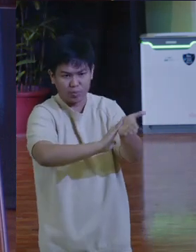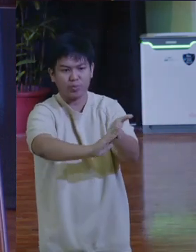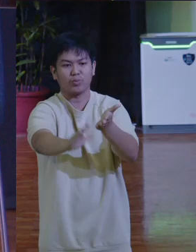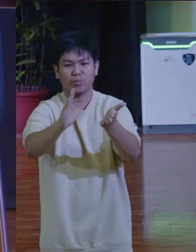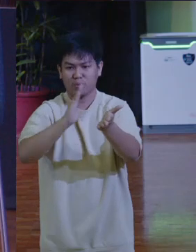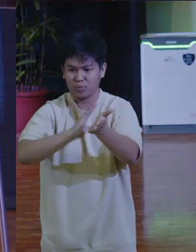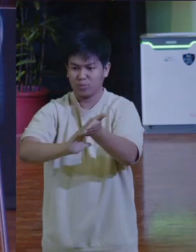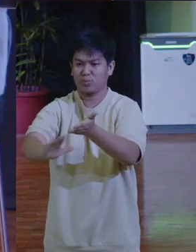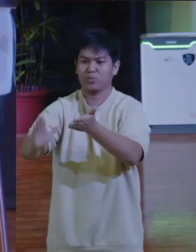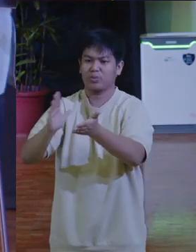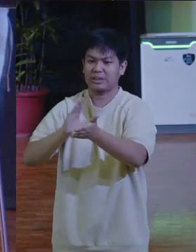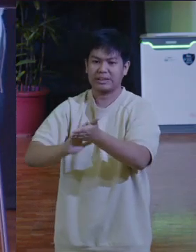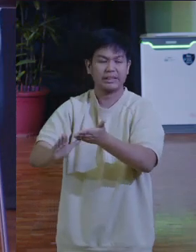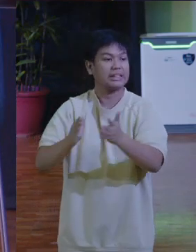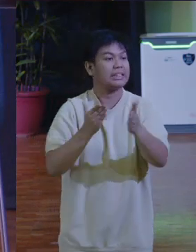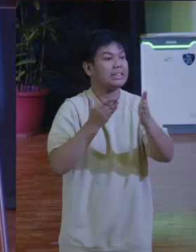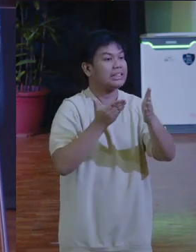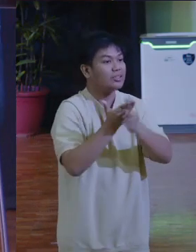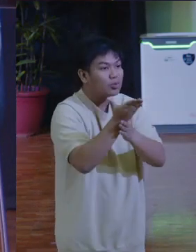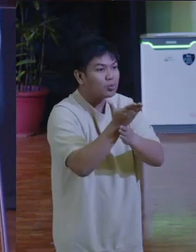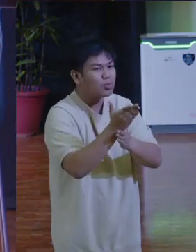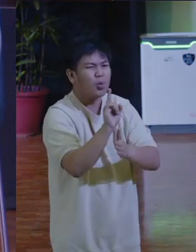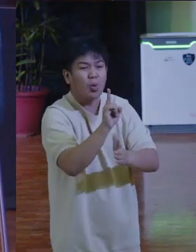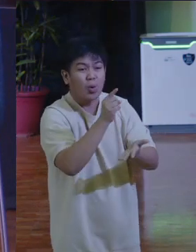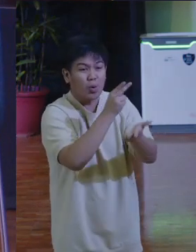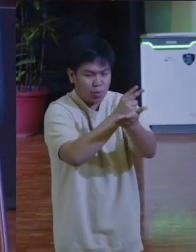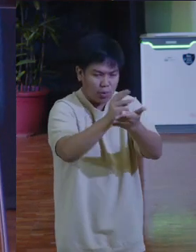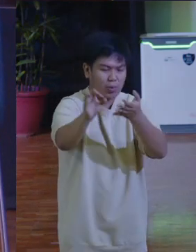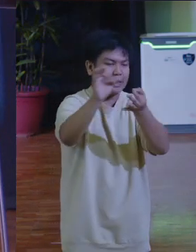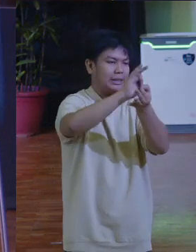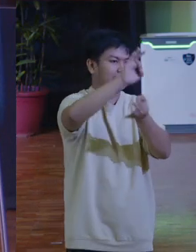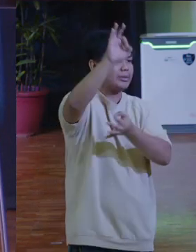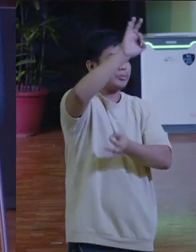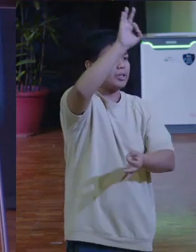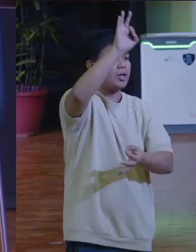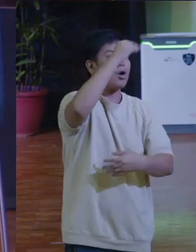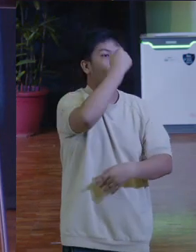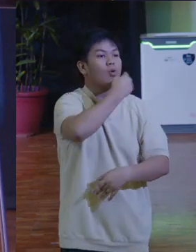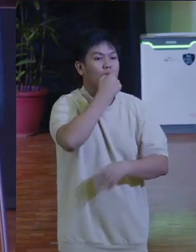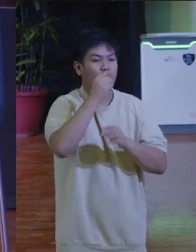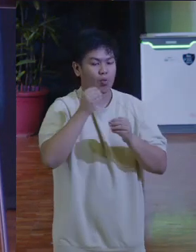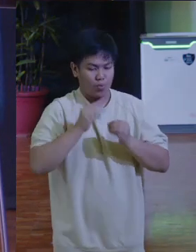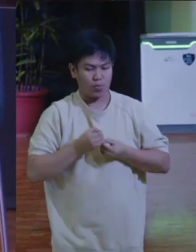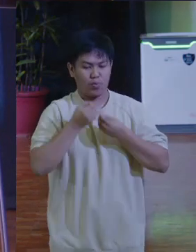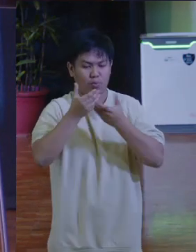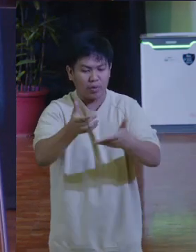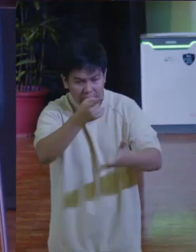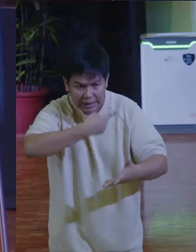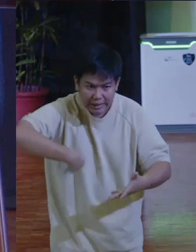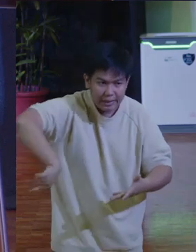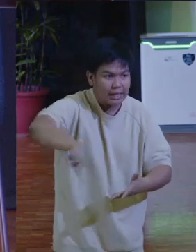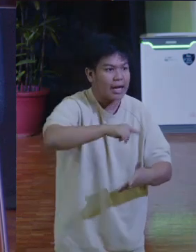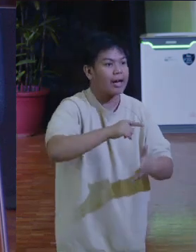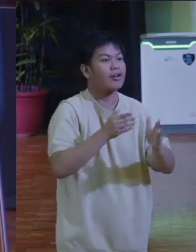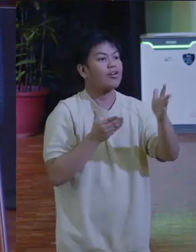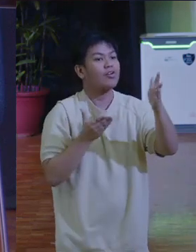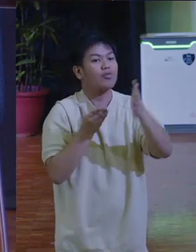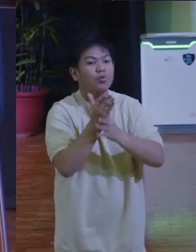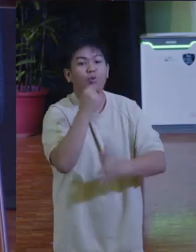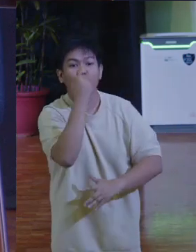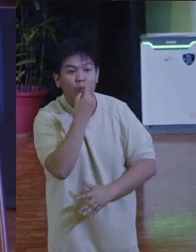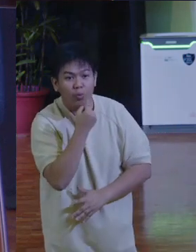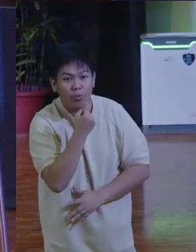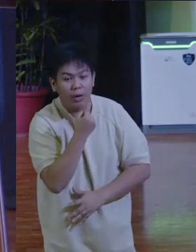renewal of the Holy Spirit, ang diwang banal, whom He poured out on us richly through